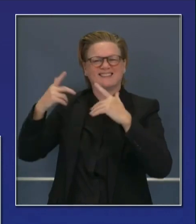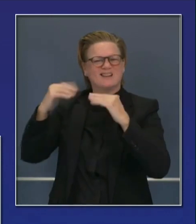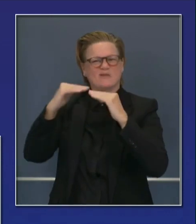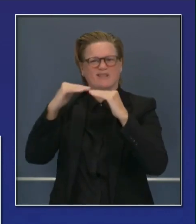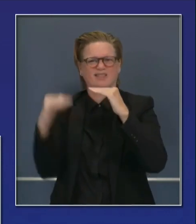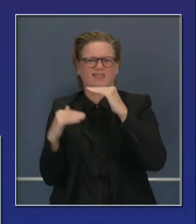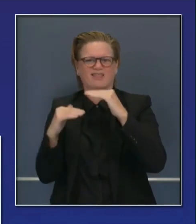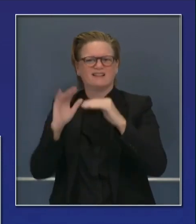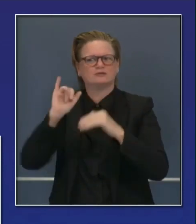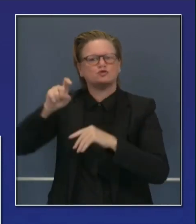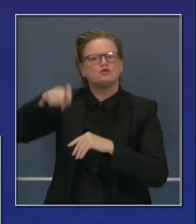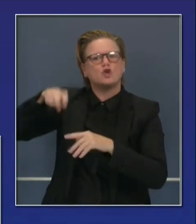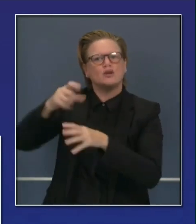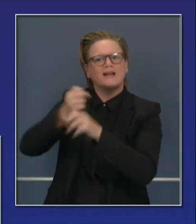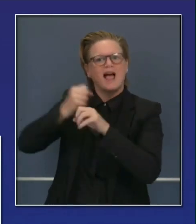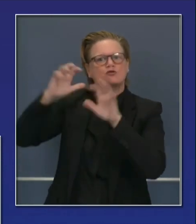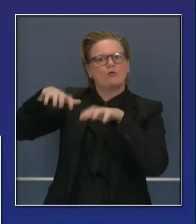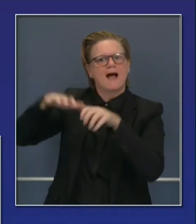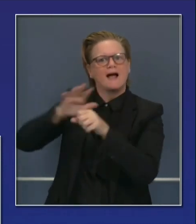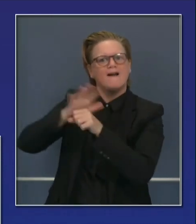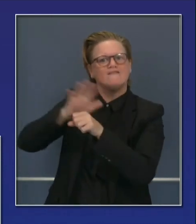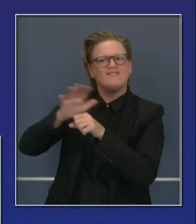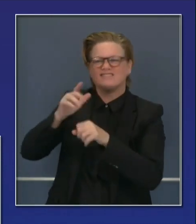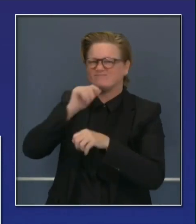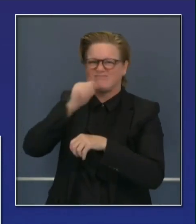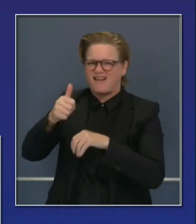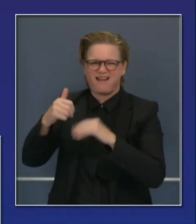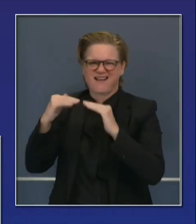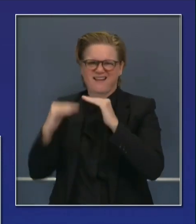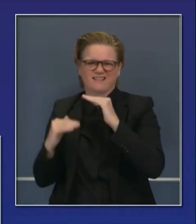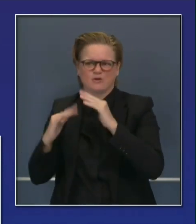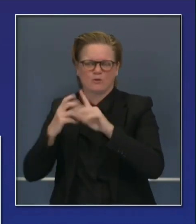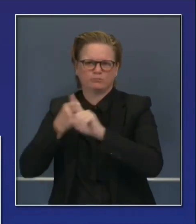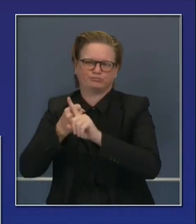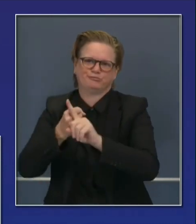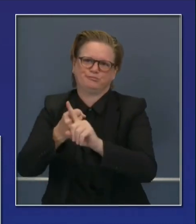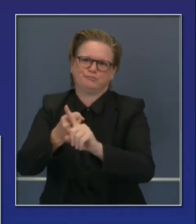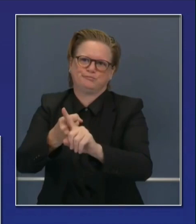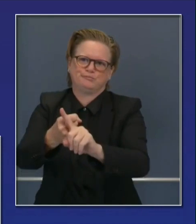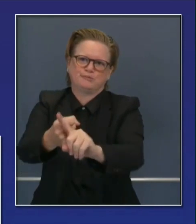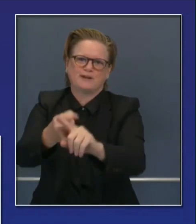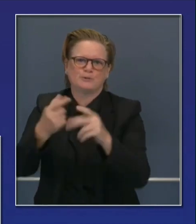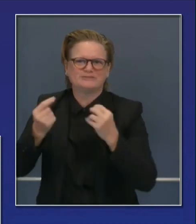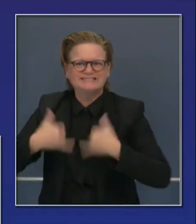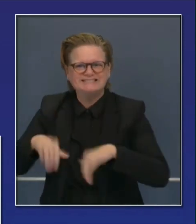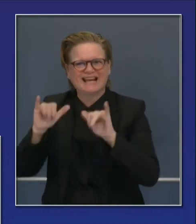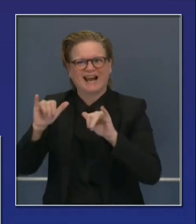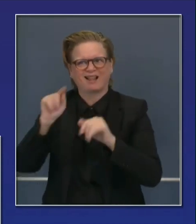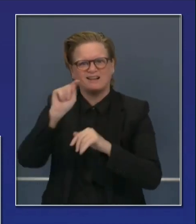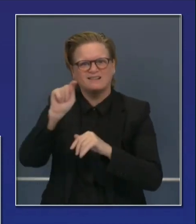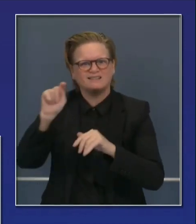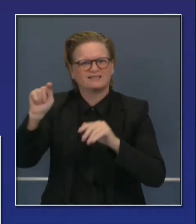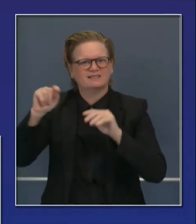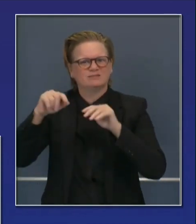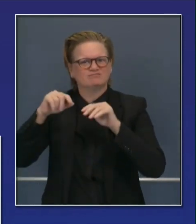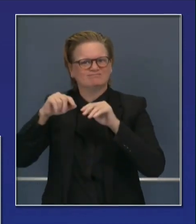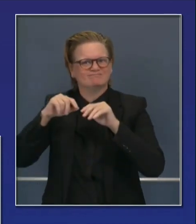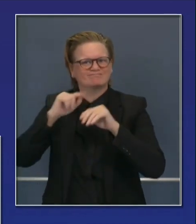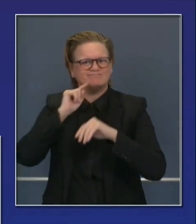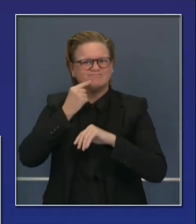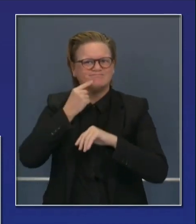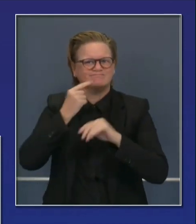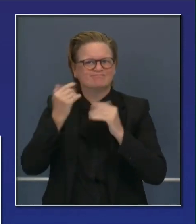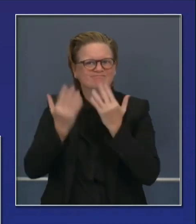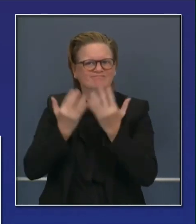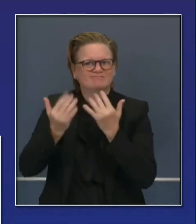that means this active wildfire season continues. It gets extended if it's a season at all. And we did receive from the federal government, and